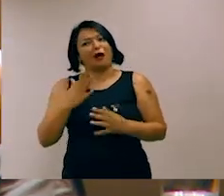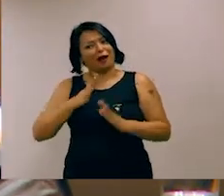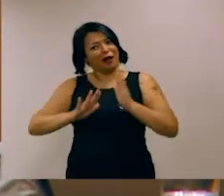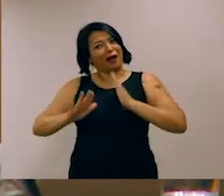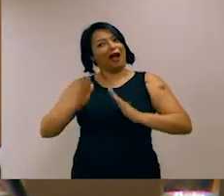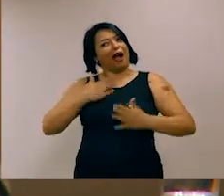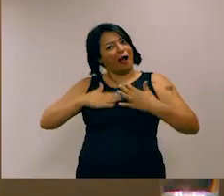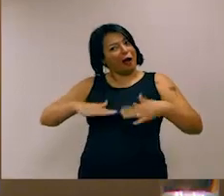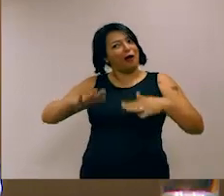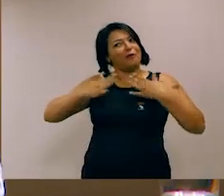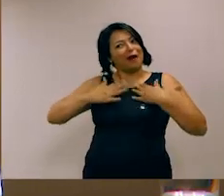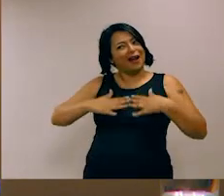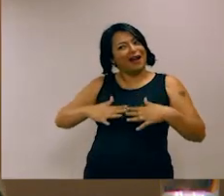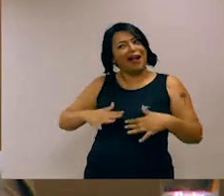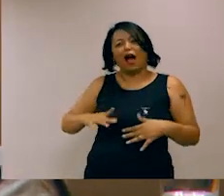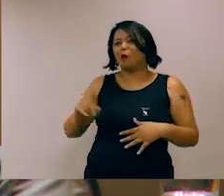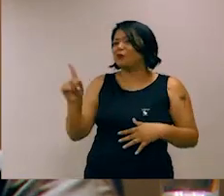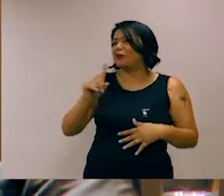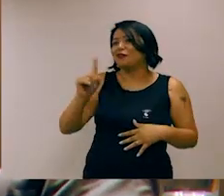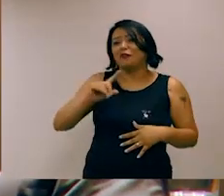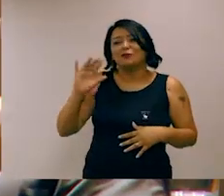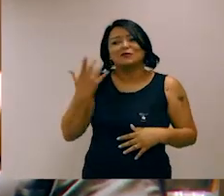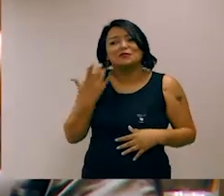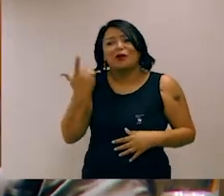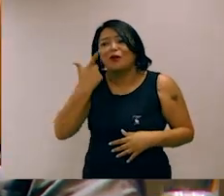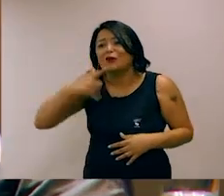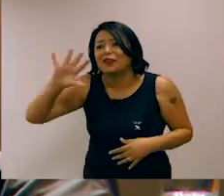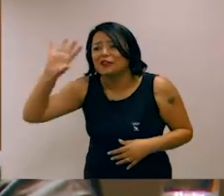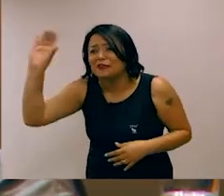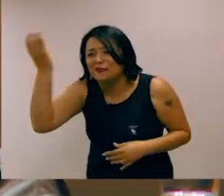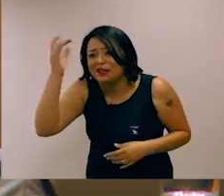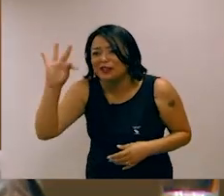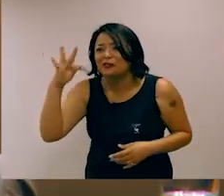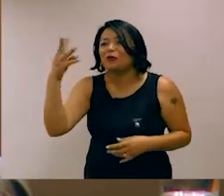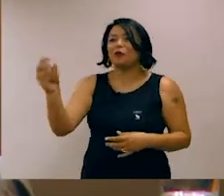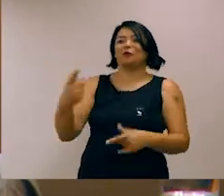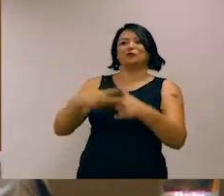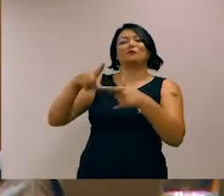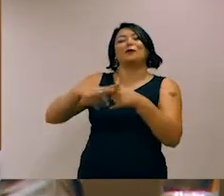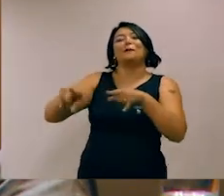have problems with my relationship, what I do, my wife is not doing this and that. No,